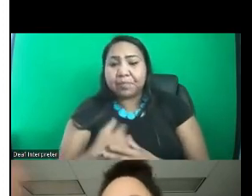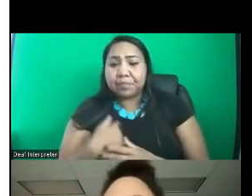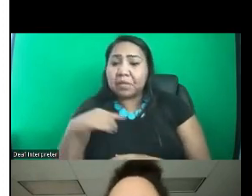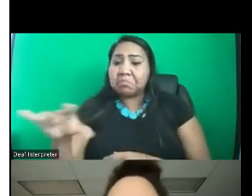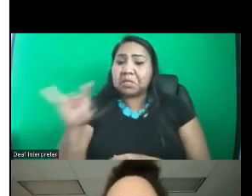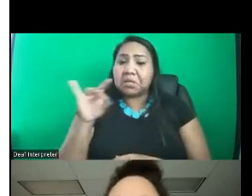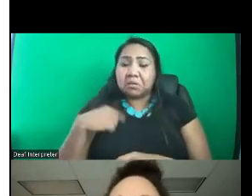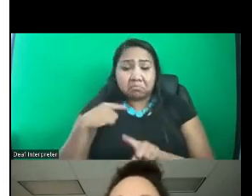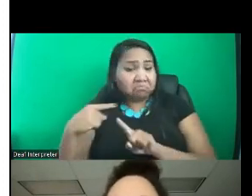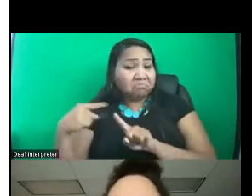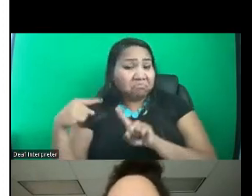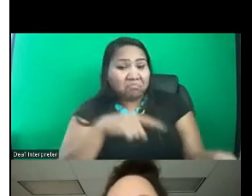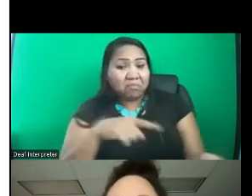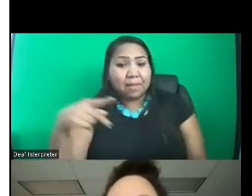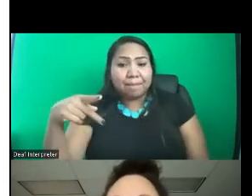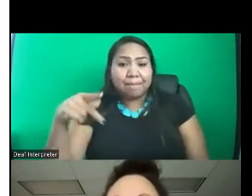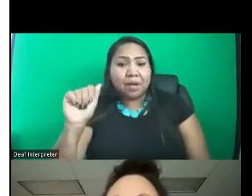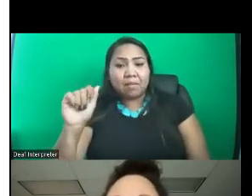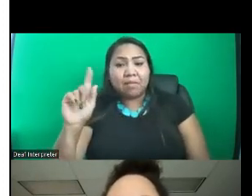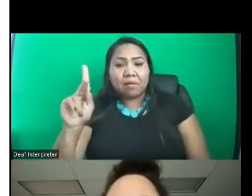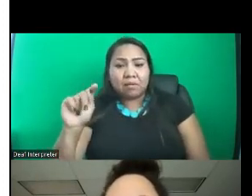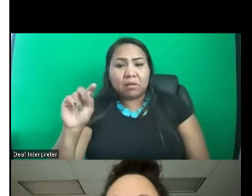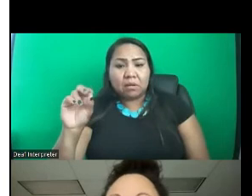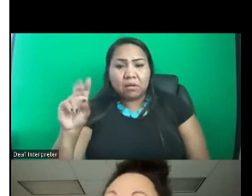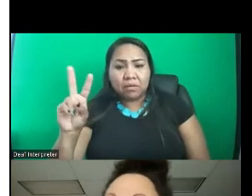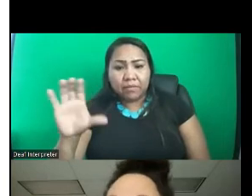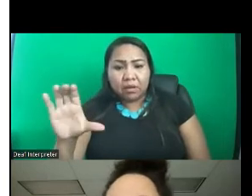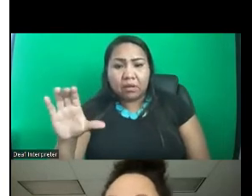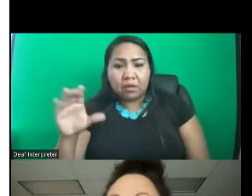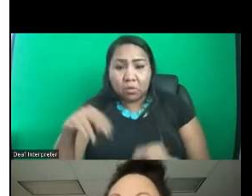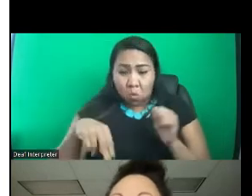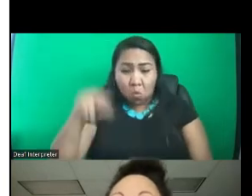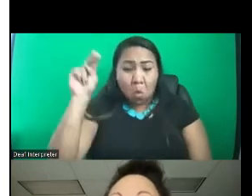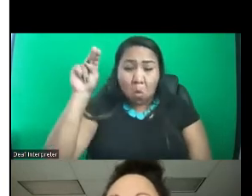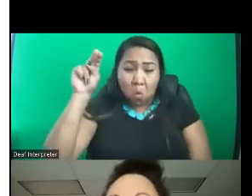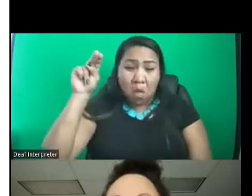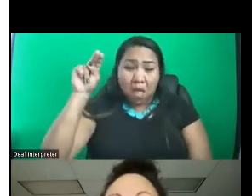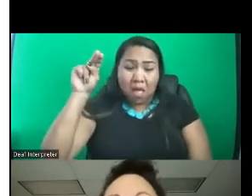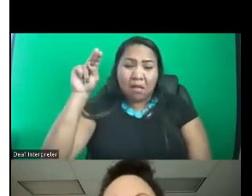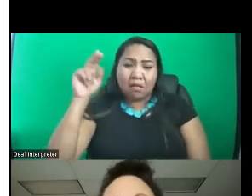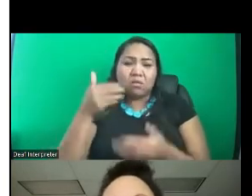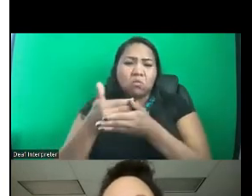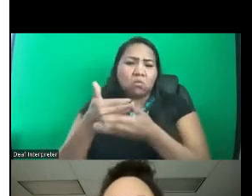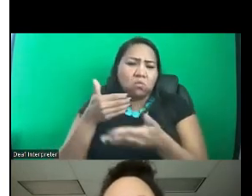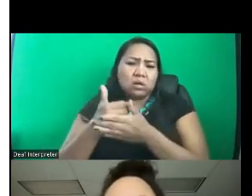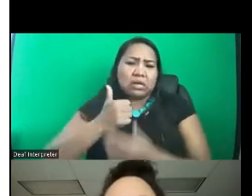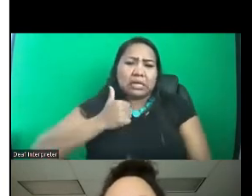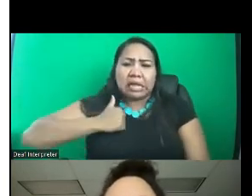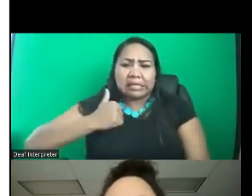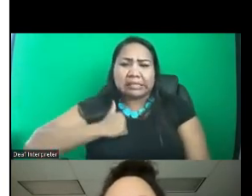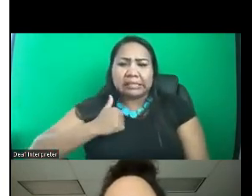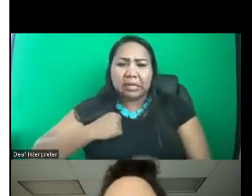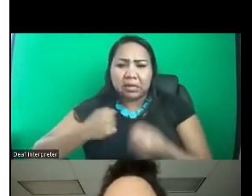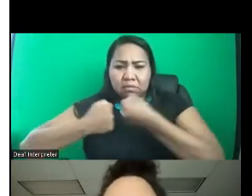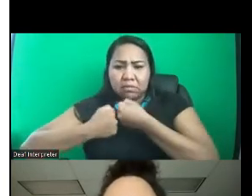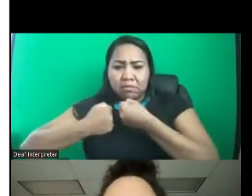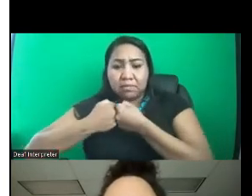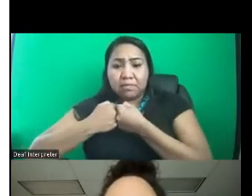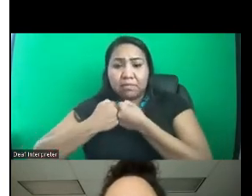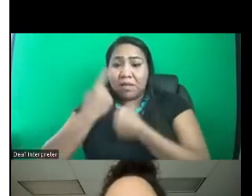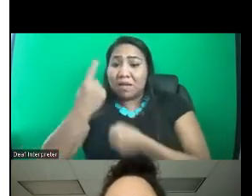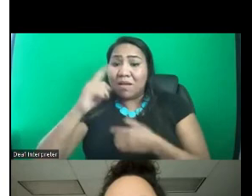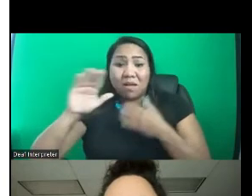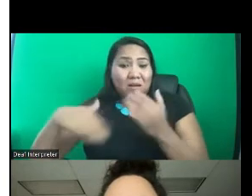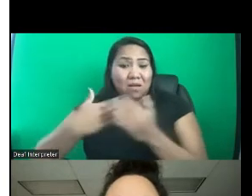north, close to the Canadian border where all the polar bears are in the fall. And so in August, I